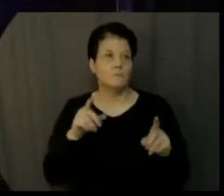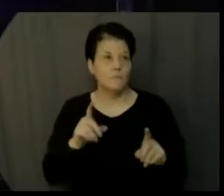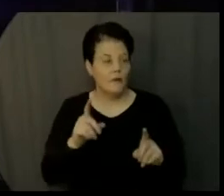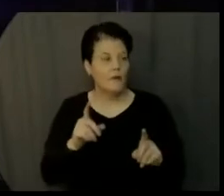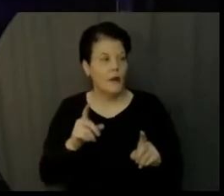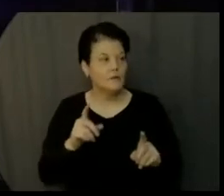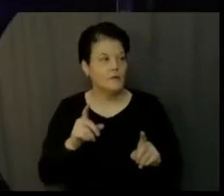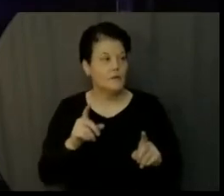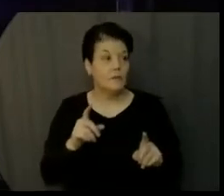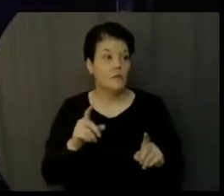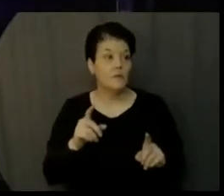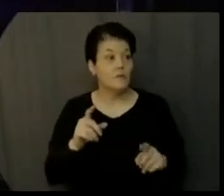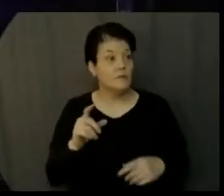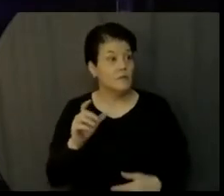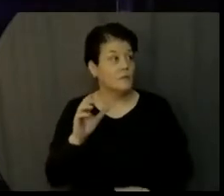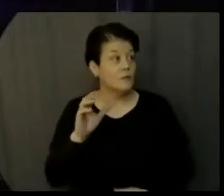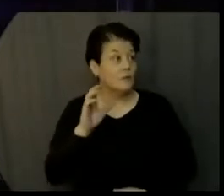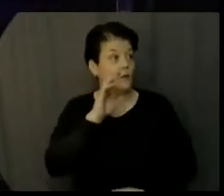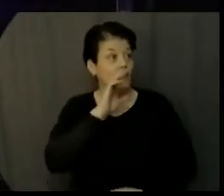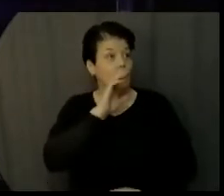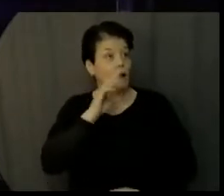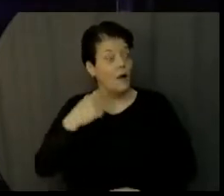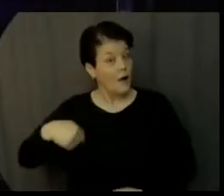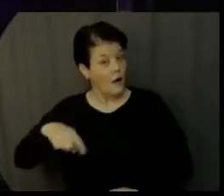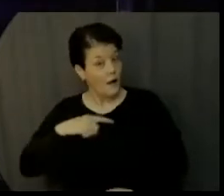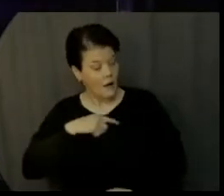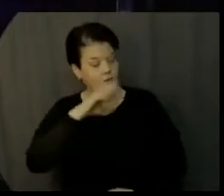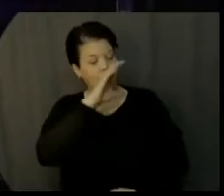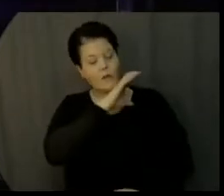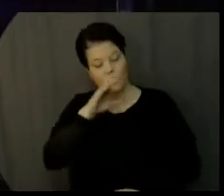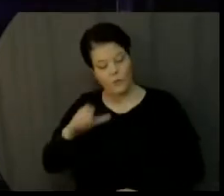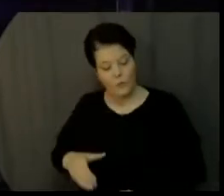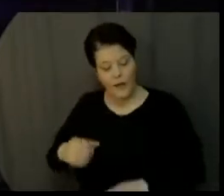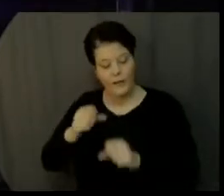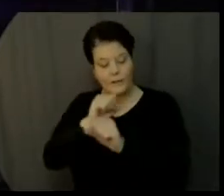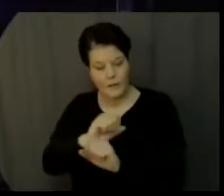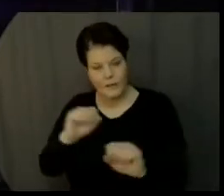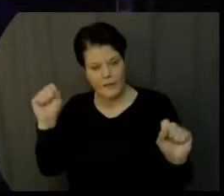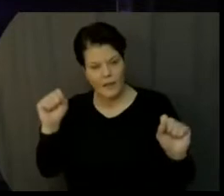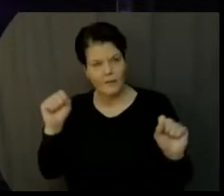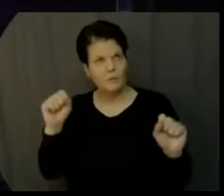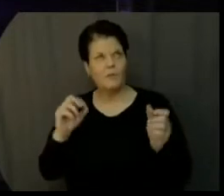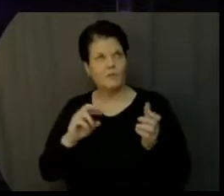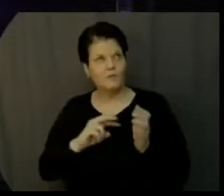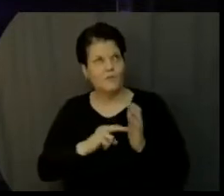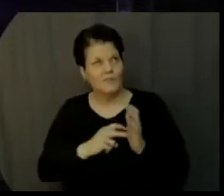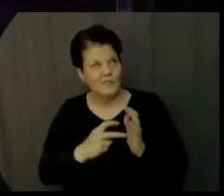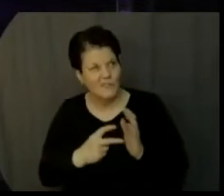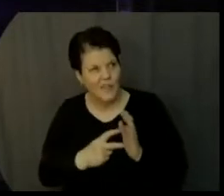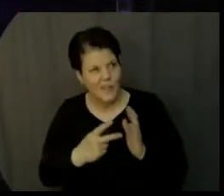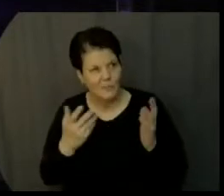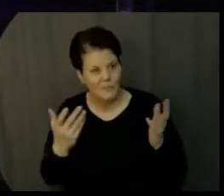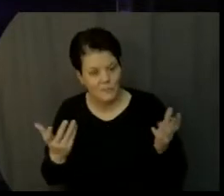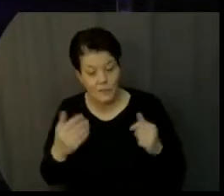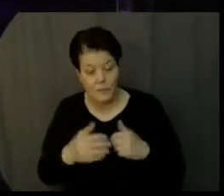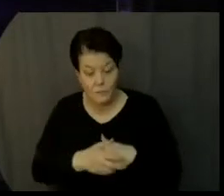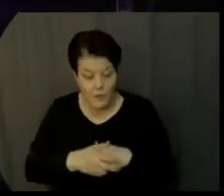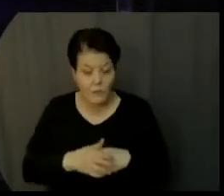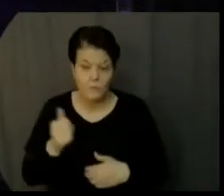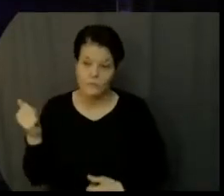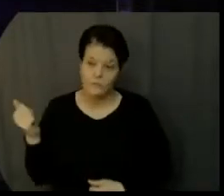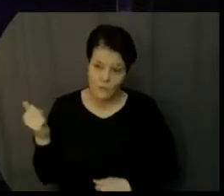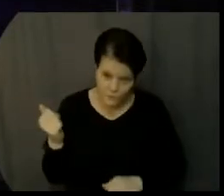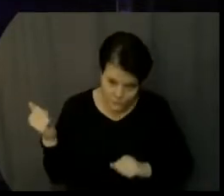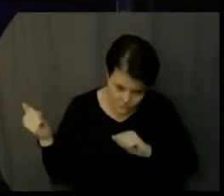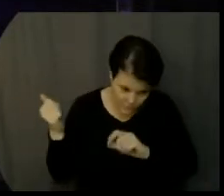word, right? You say, save from what? You know, what am I at risk of? We talked about that a couple weeks ago, that we all have sinned and we've all fallen short of the